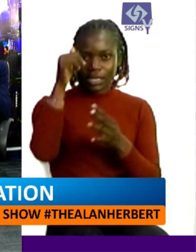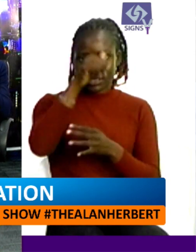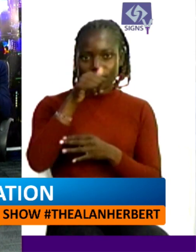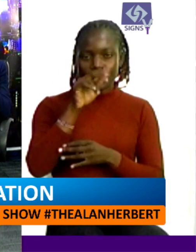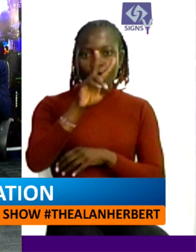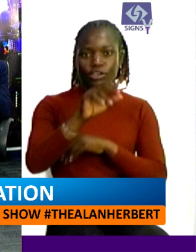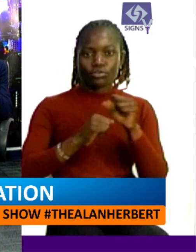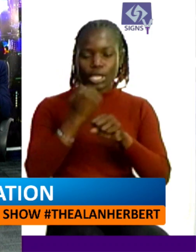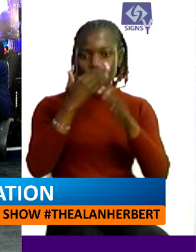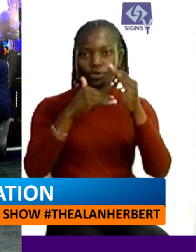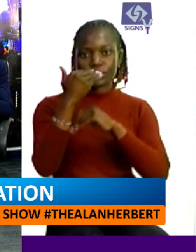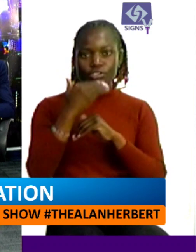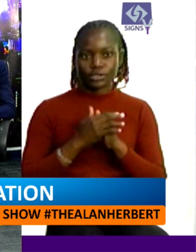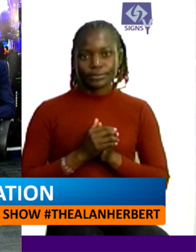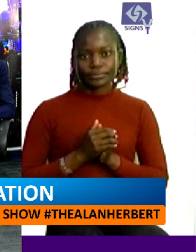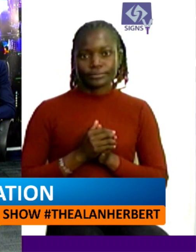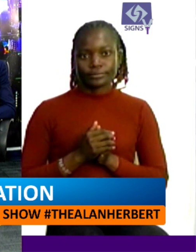2-year